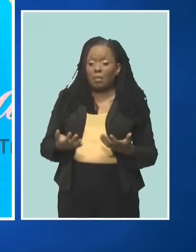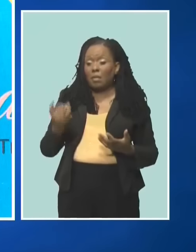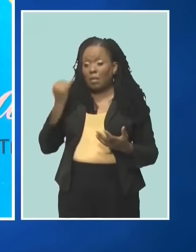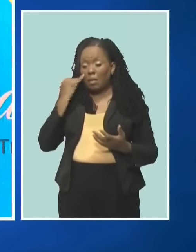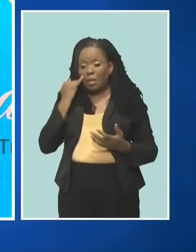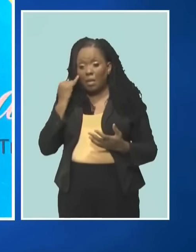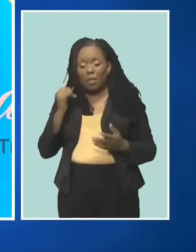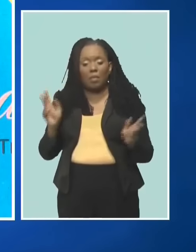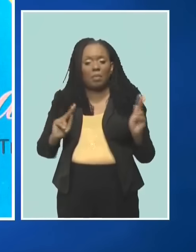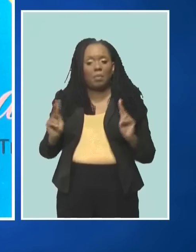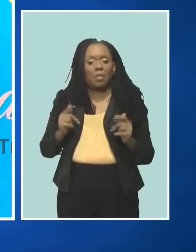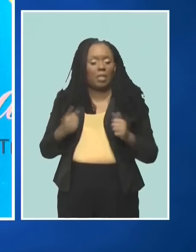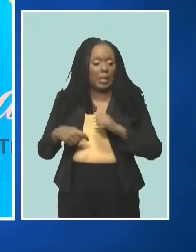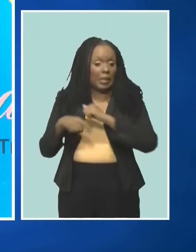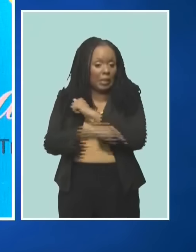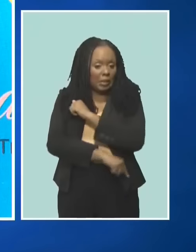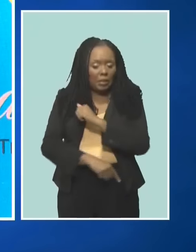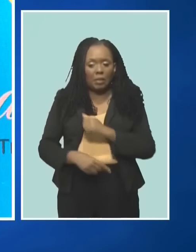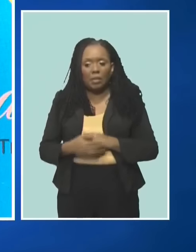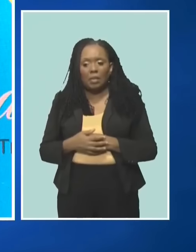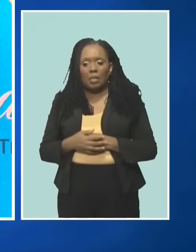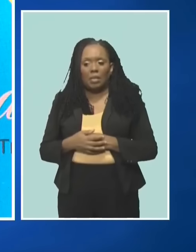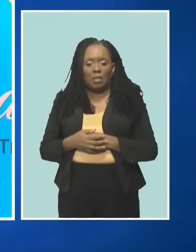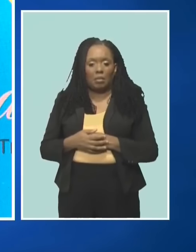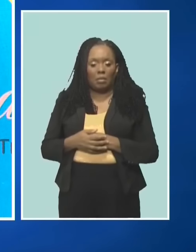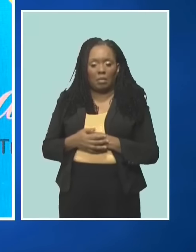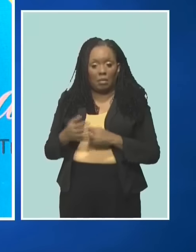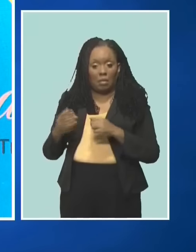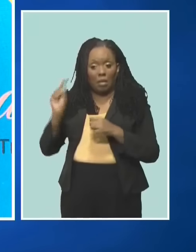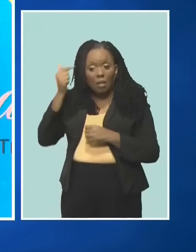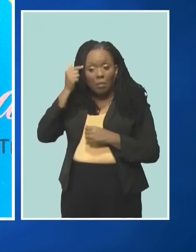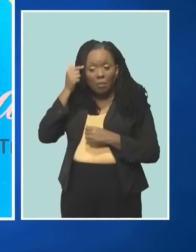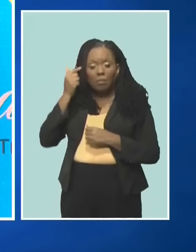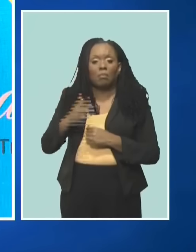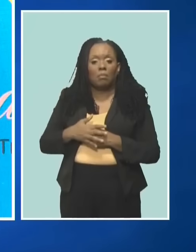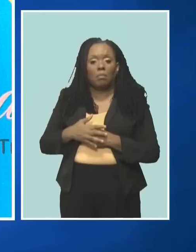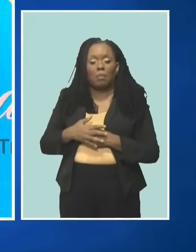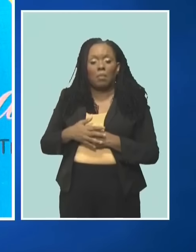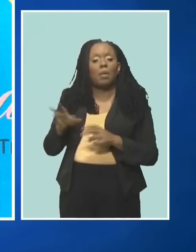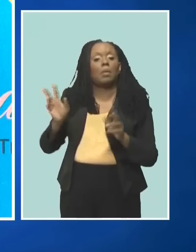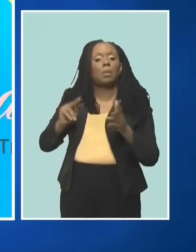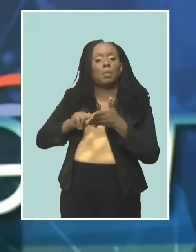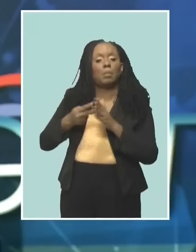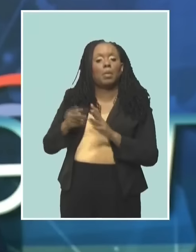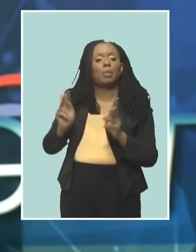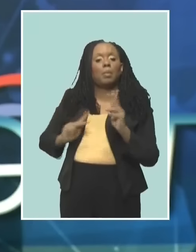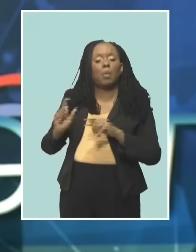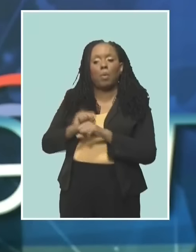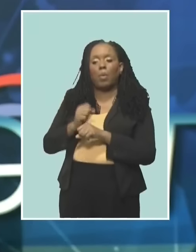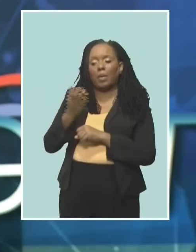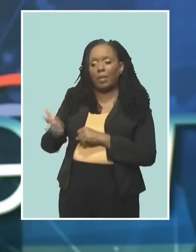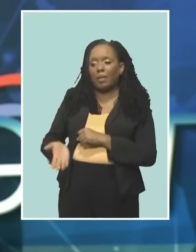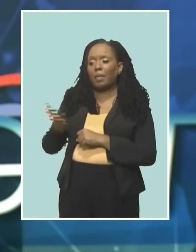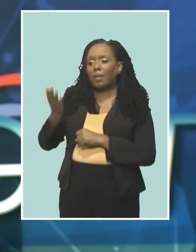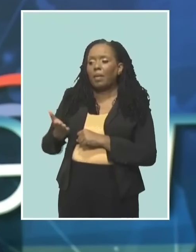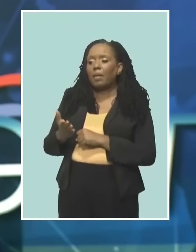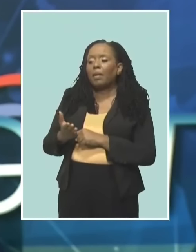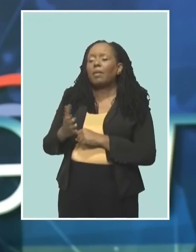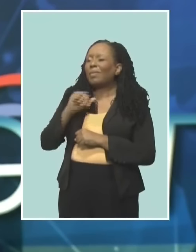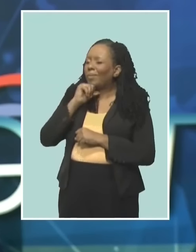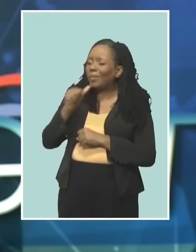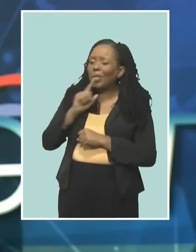this agency does not perform at optimum levels. And a